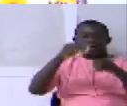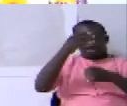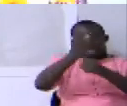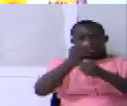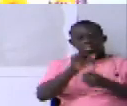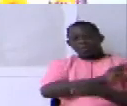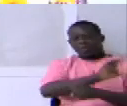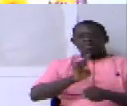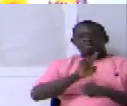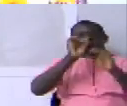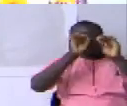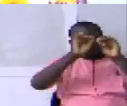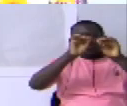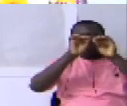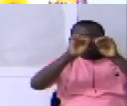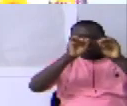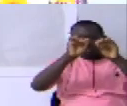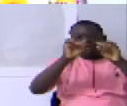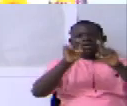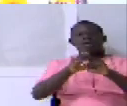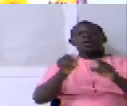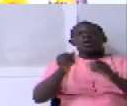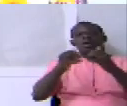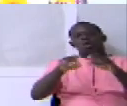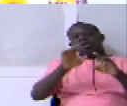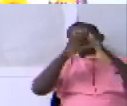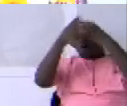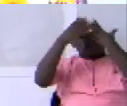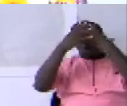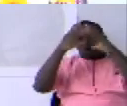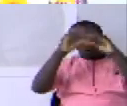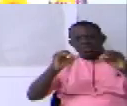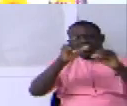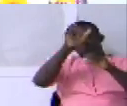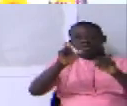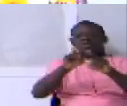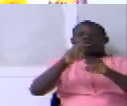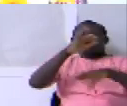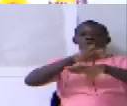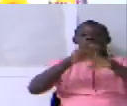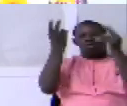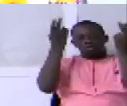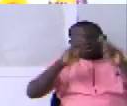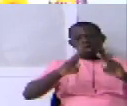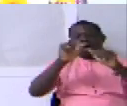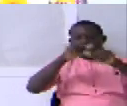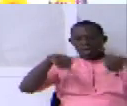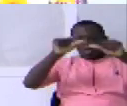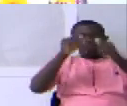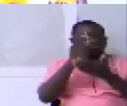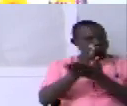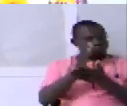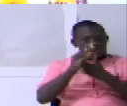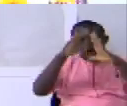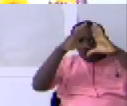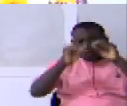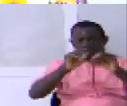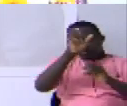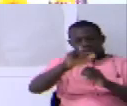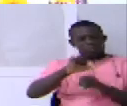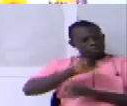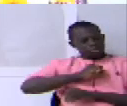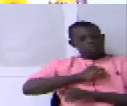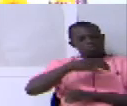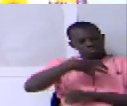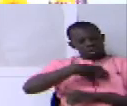to educate officers on legal matters. They don't have it. But officers, they themselves want to be educated and know what is